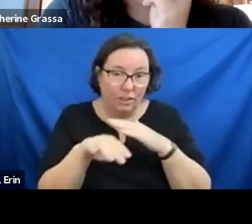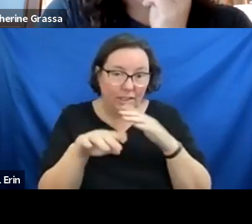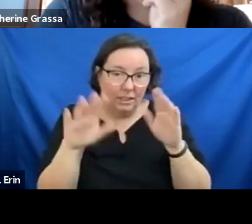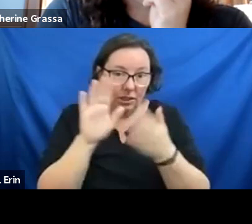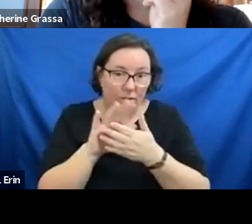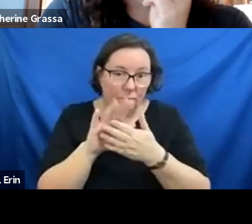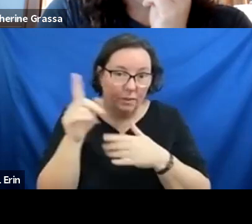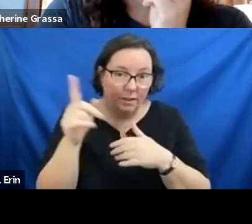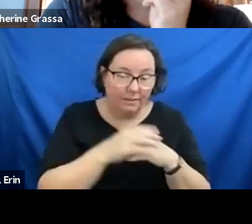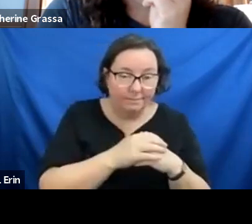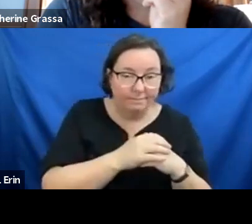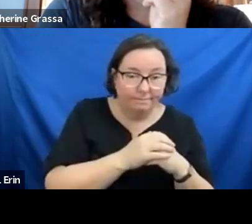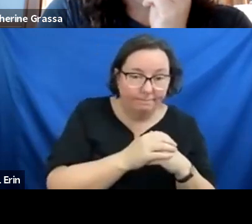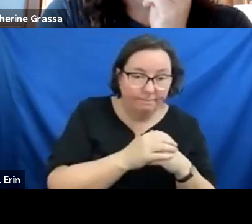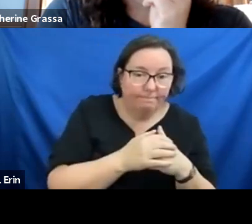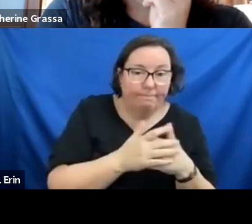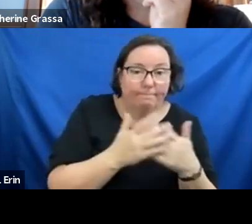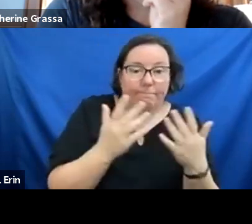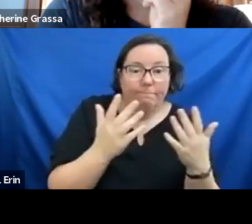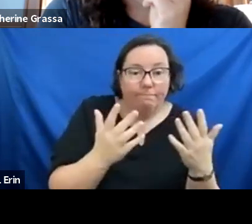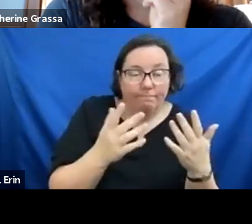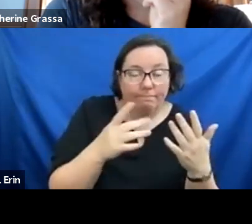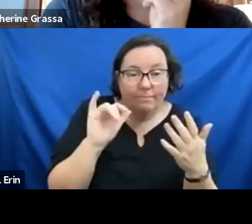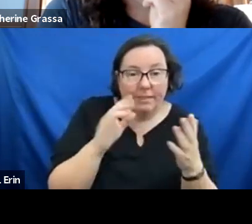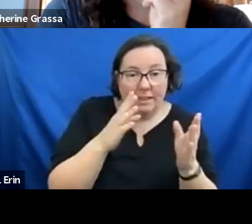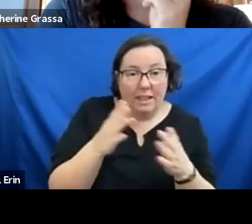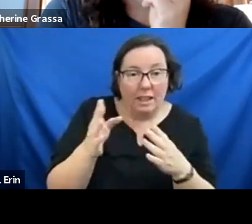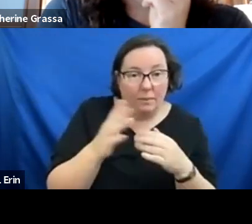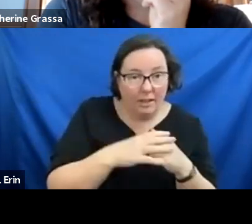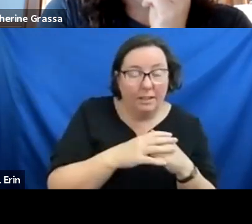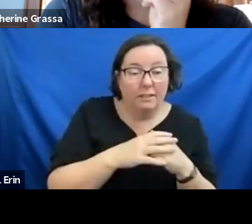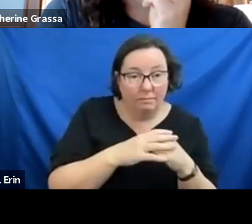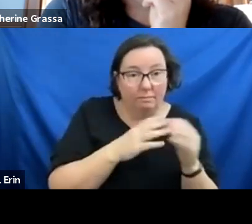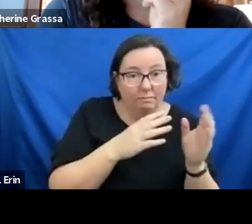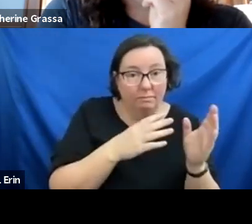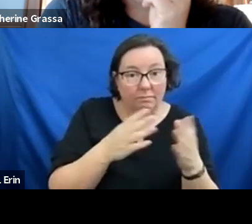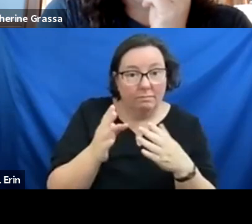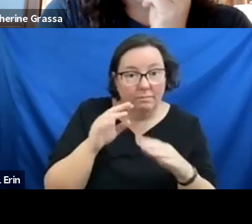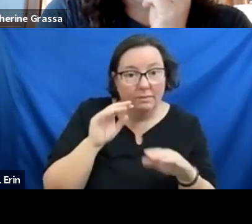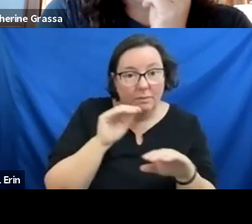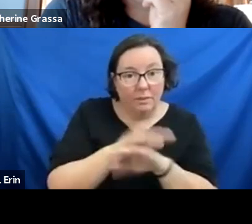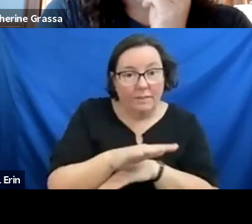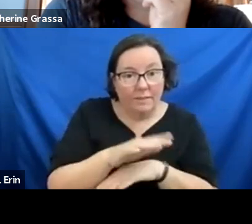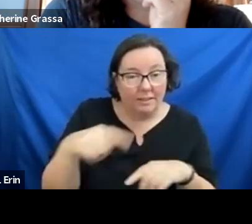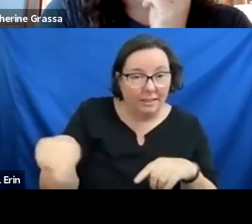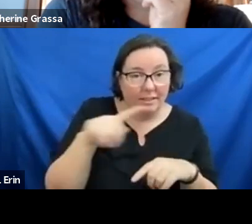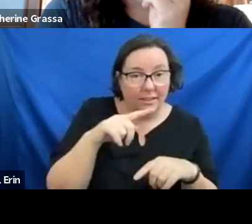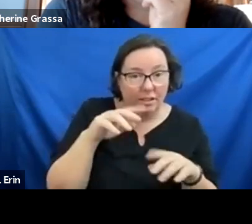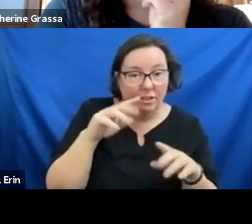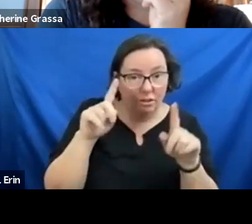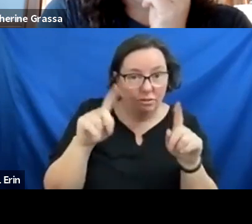admissions. And in that respect, we are affecting the